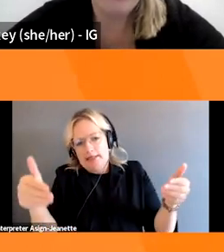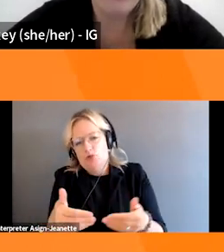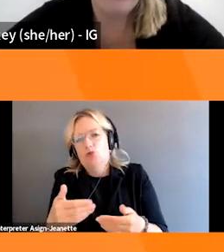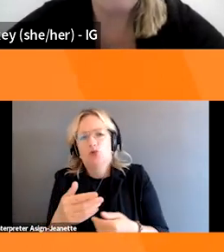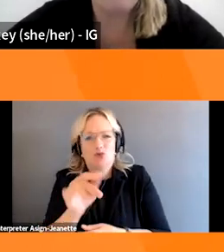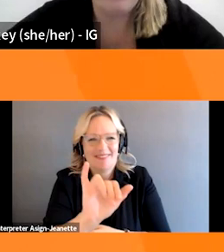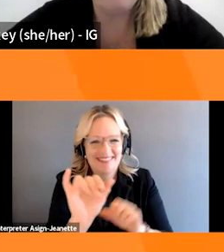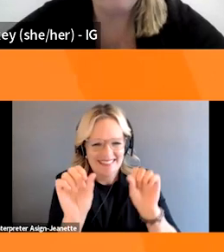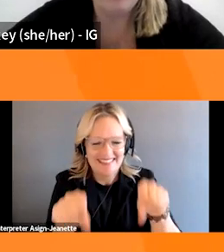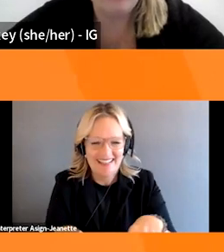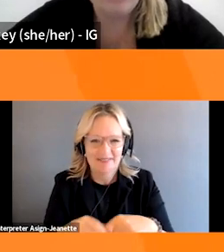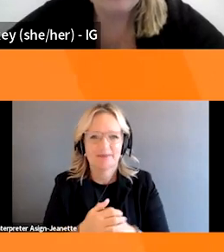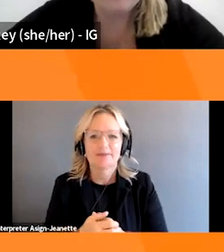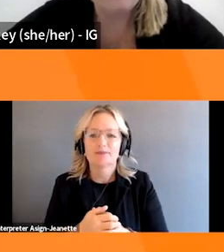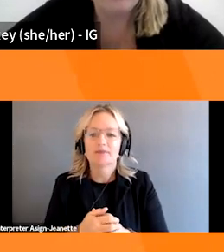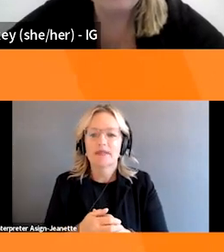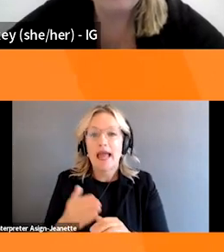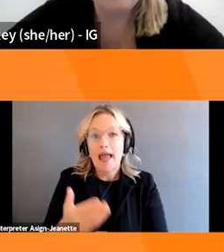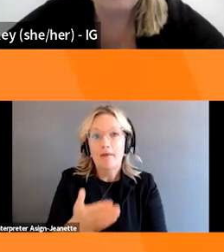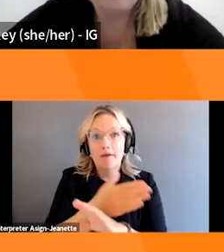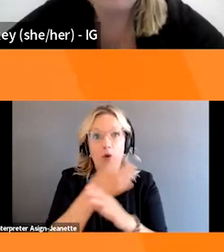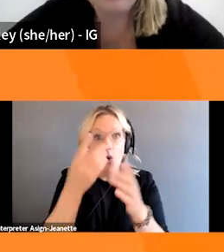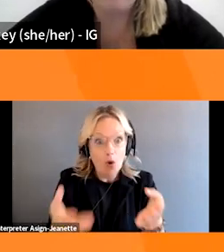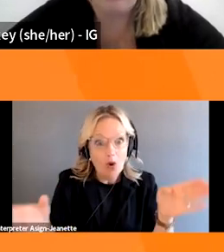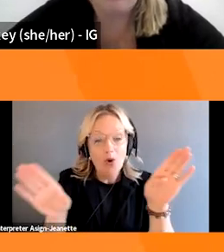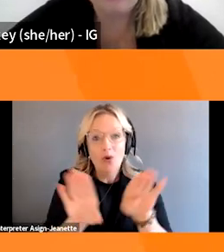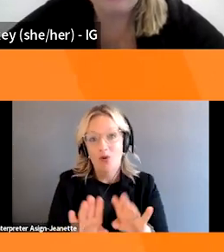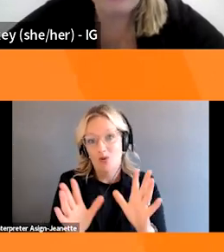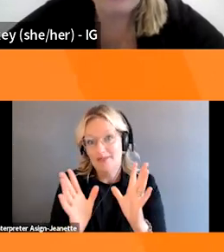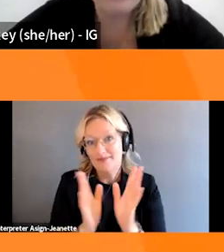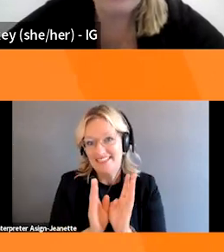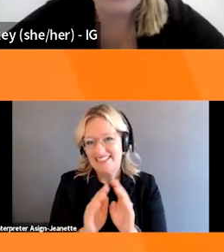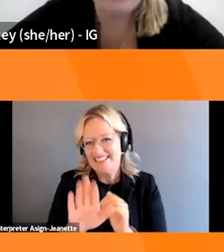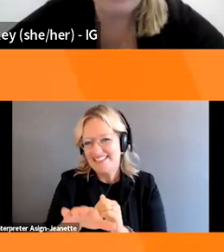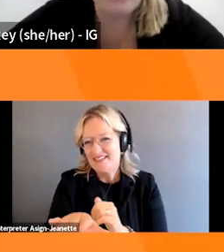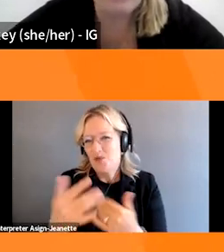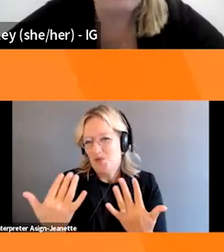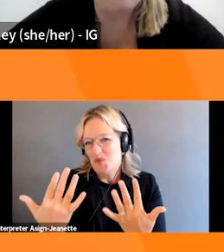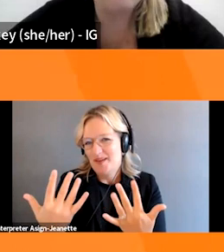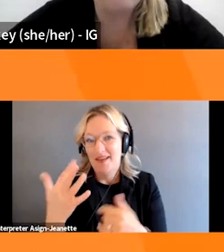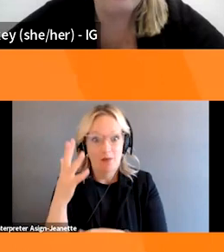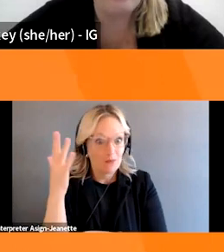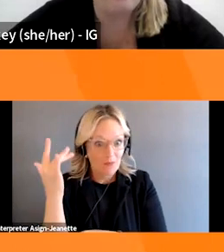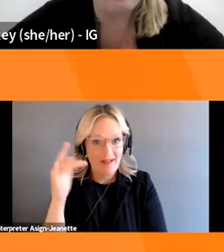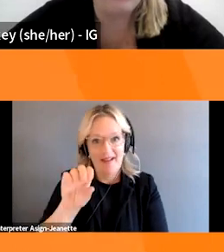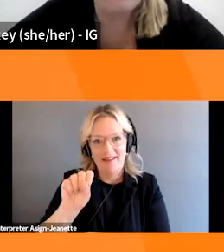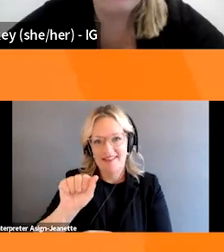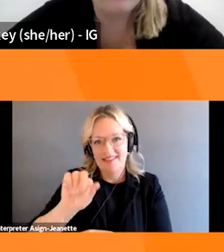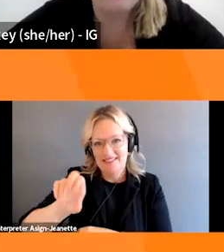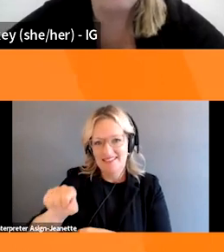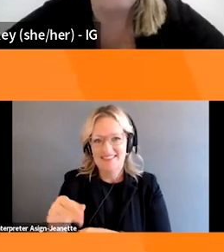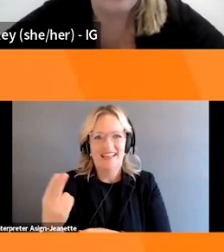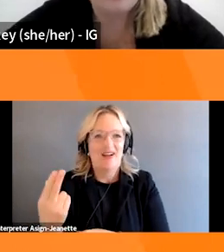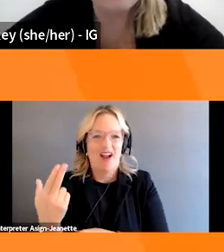you. And before you all disappear, Sarah's going to be dropping the feedback form